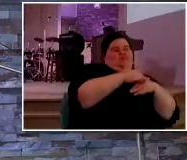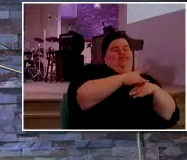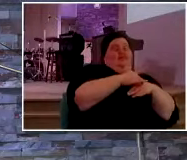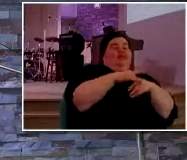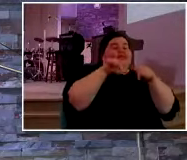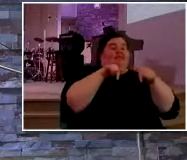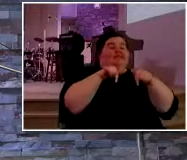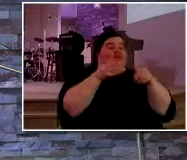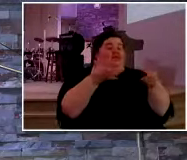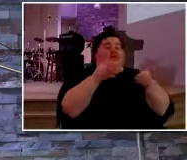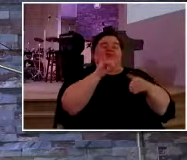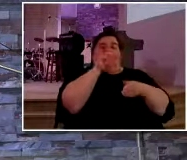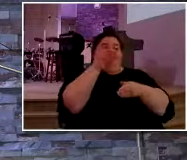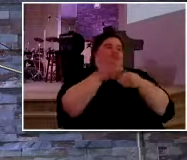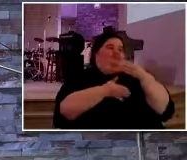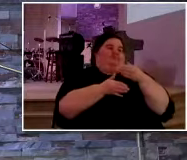end.